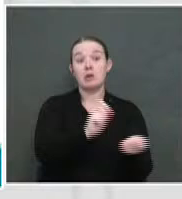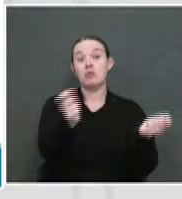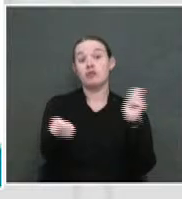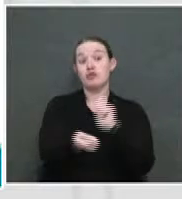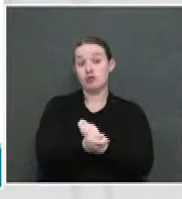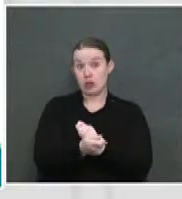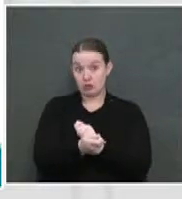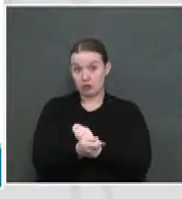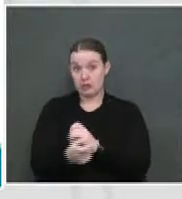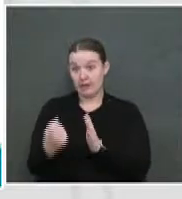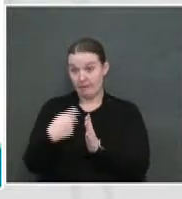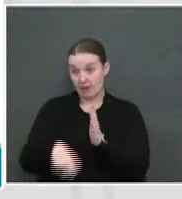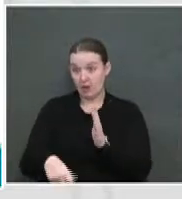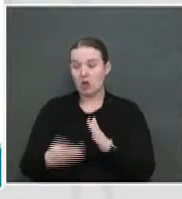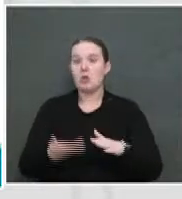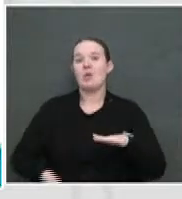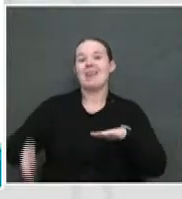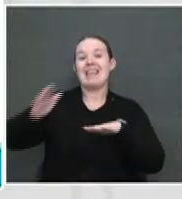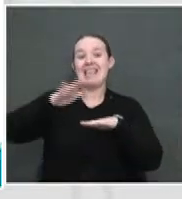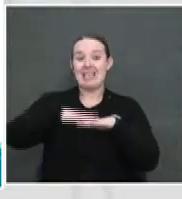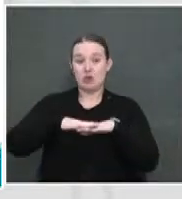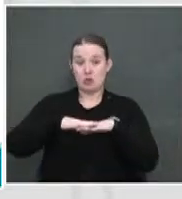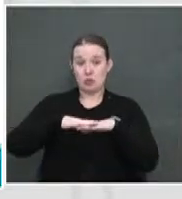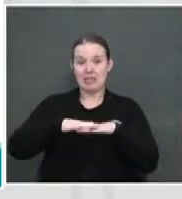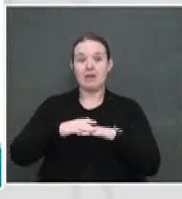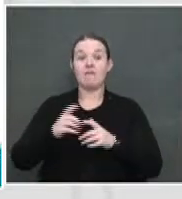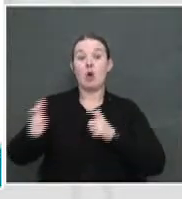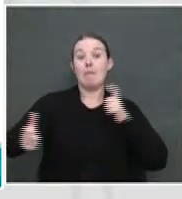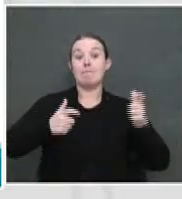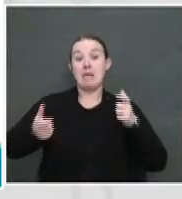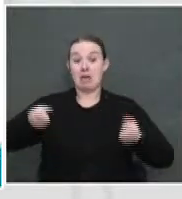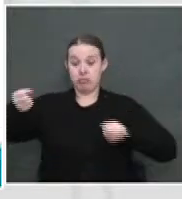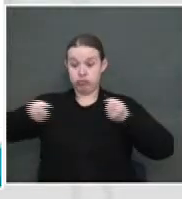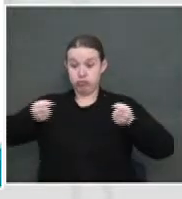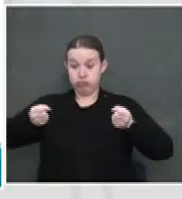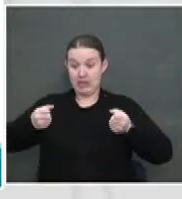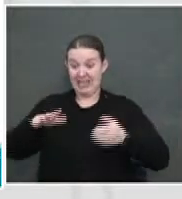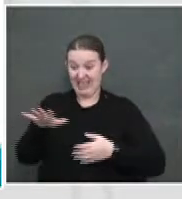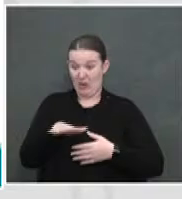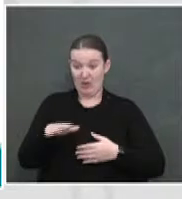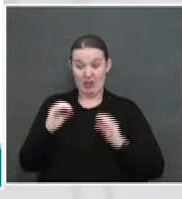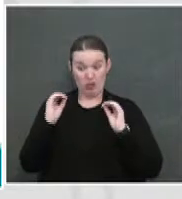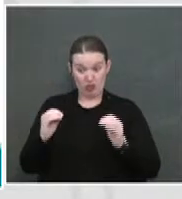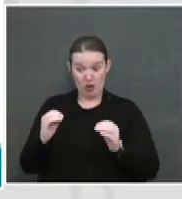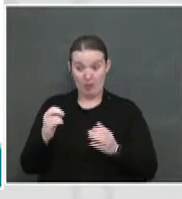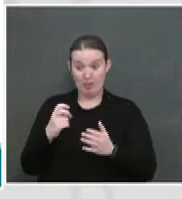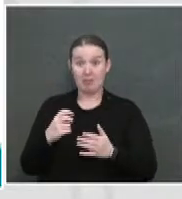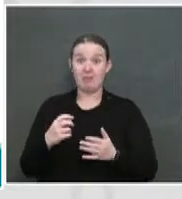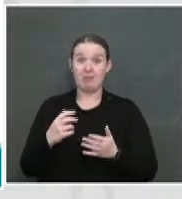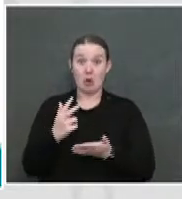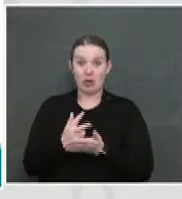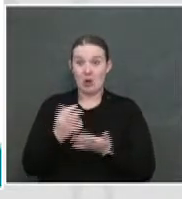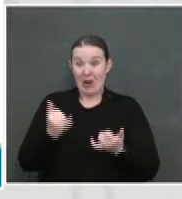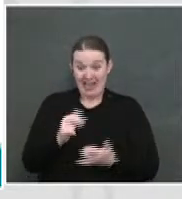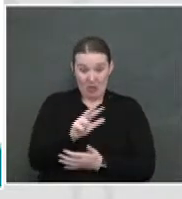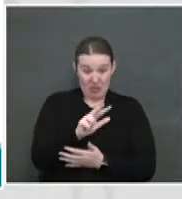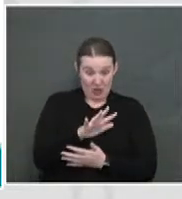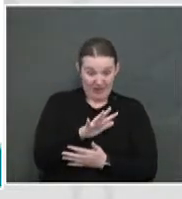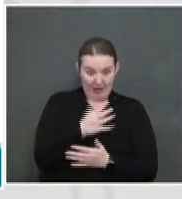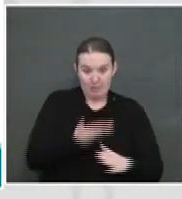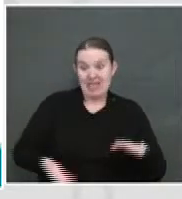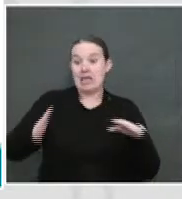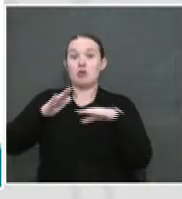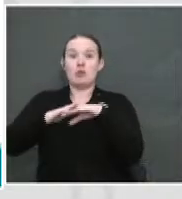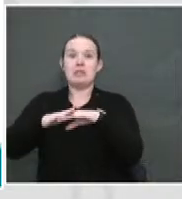Section 19-38 to increase the fine for parking an oversized vehicle in a no parking zone from $35 to